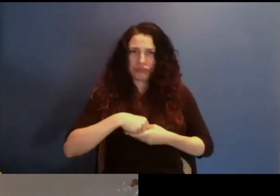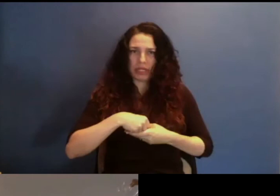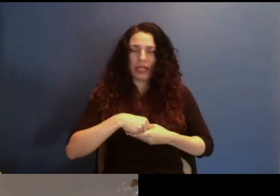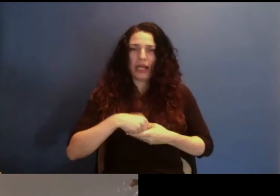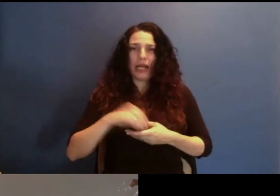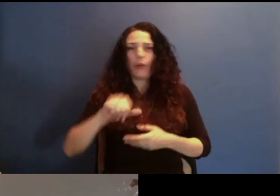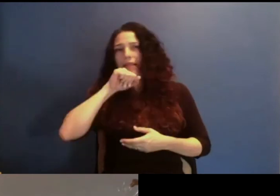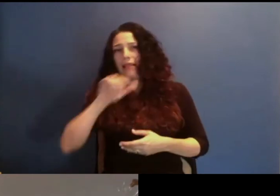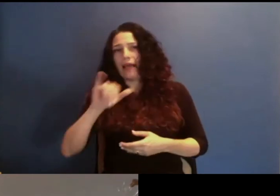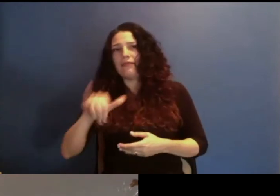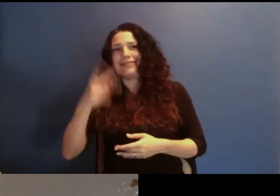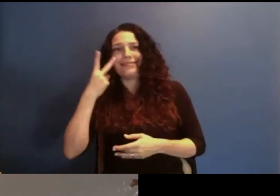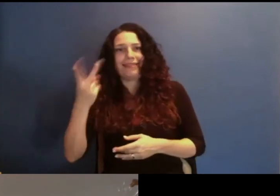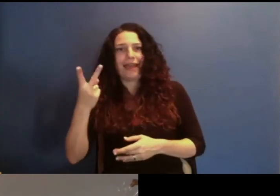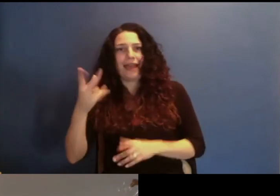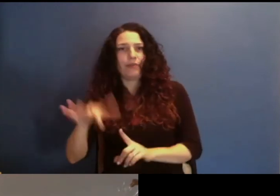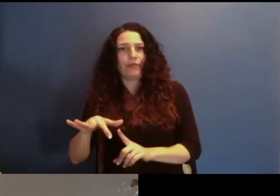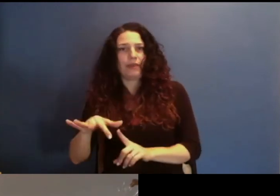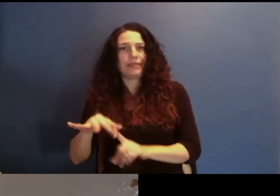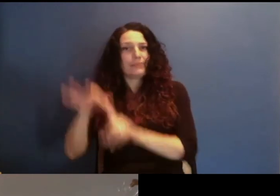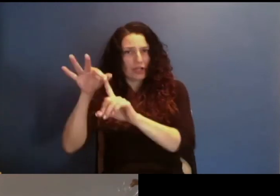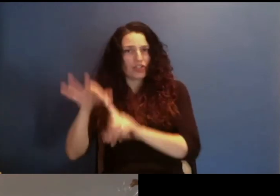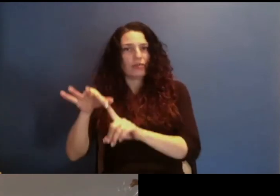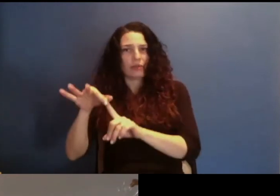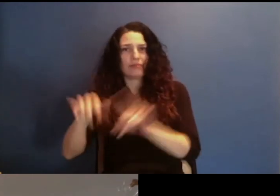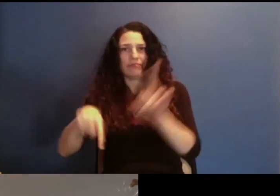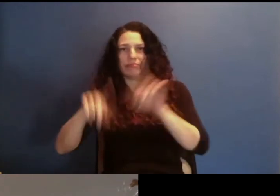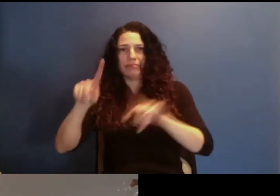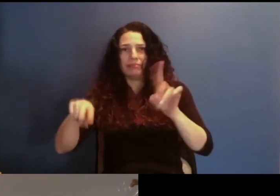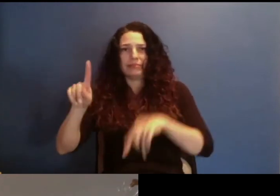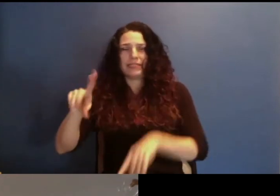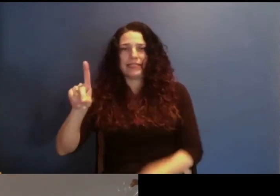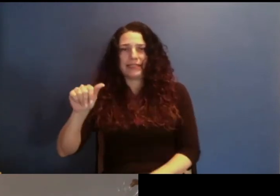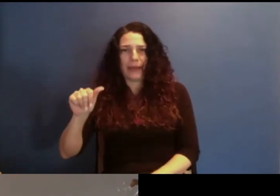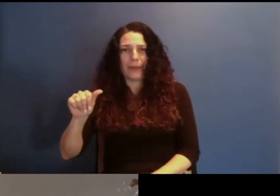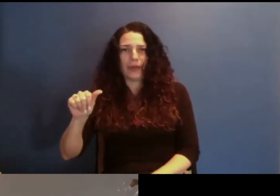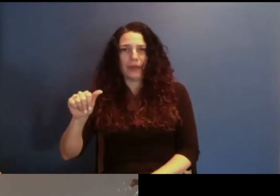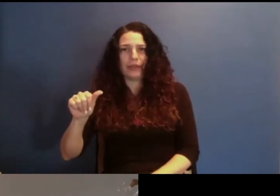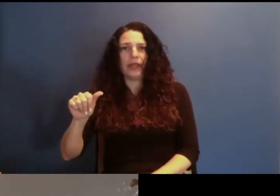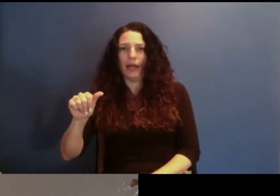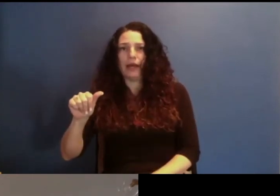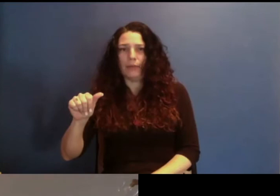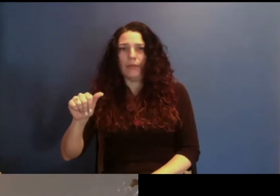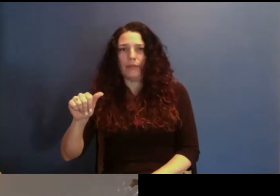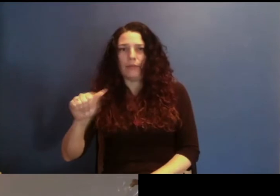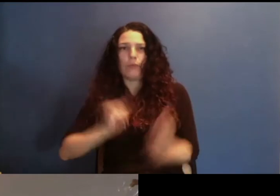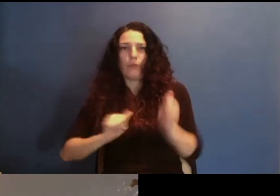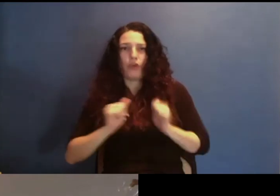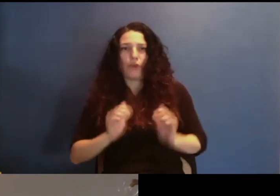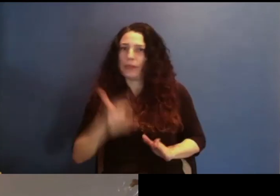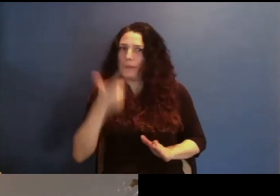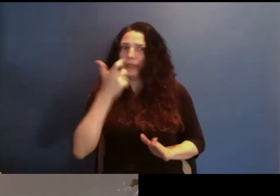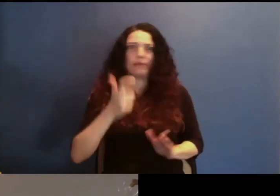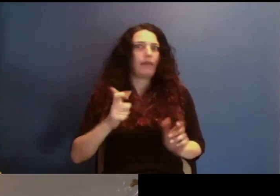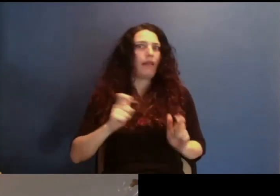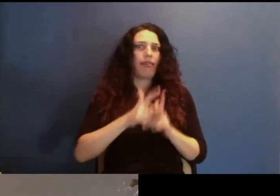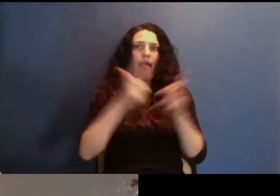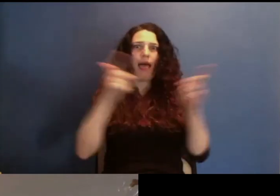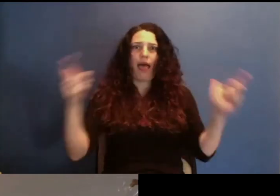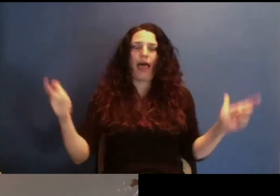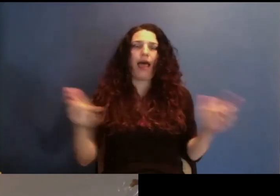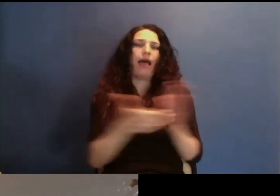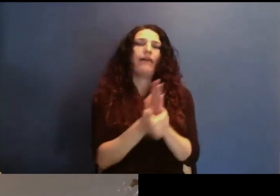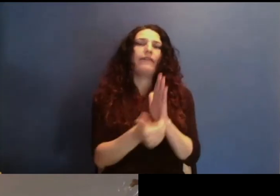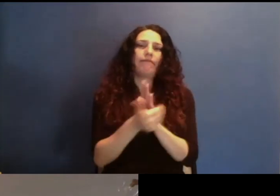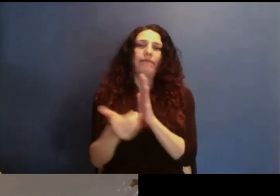disabled performers, because I know there is a giant well of talent, but and the excitement of